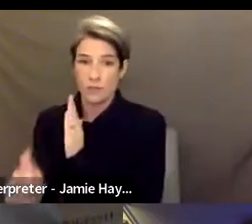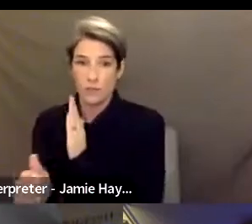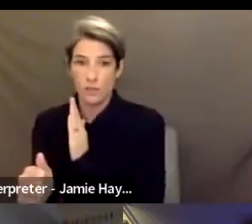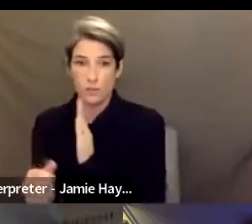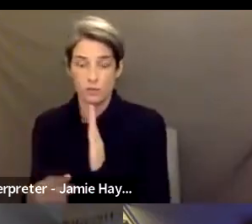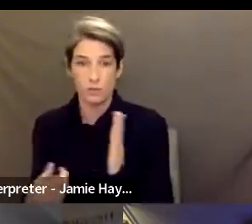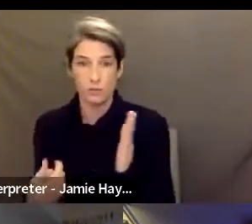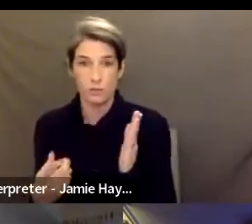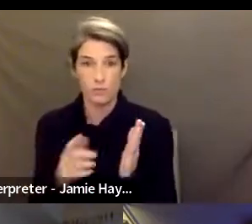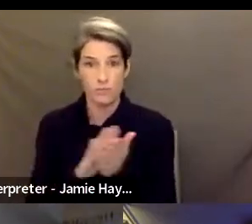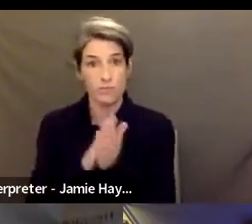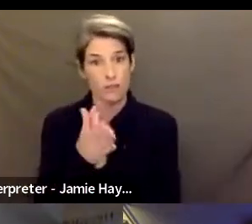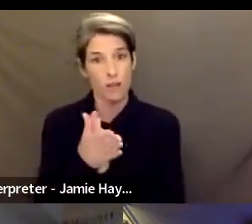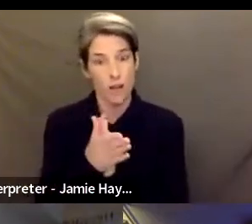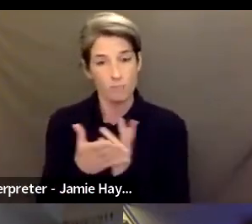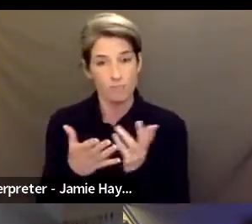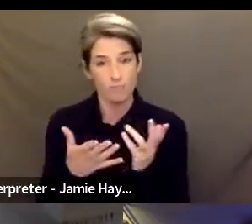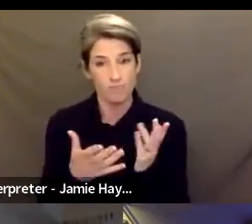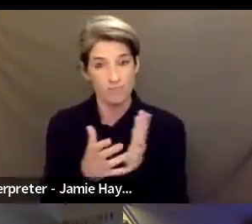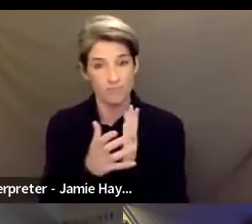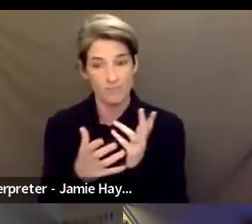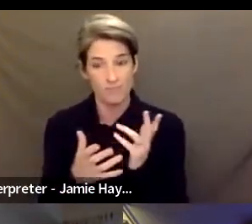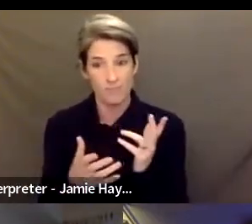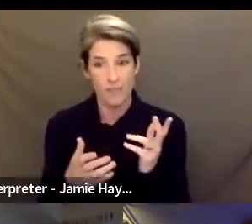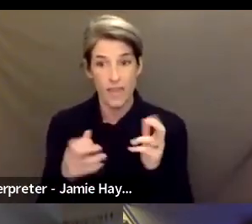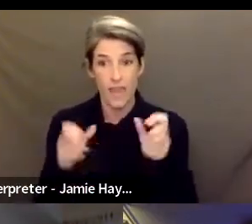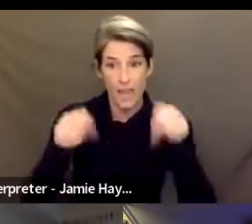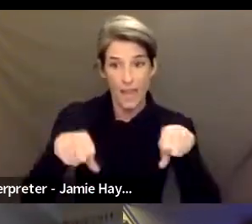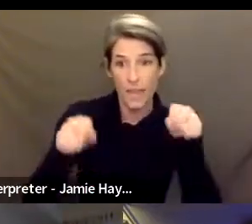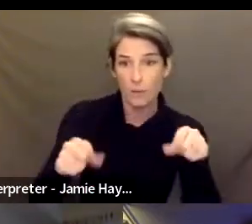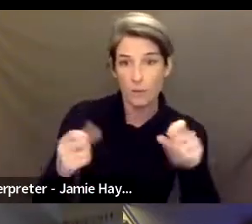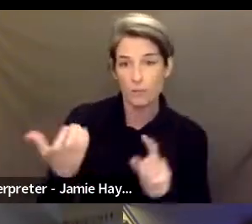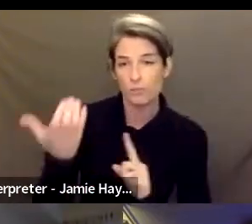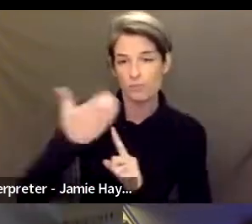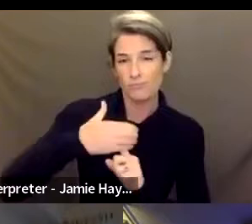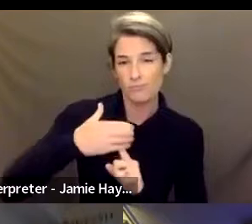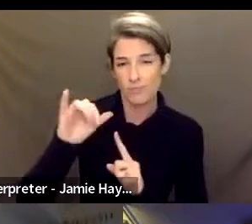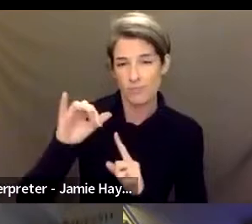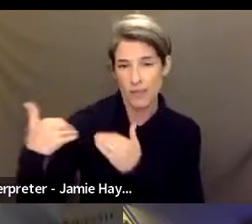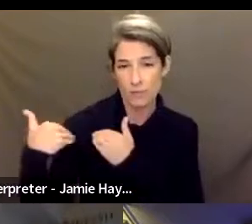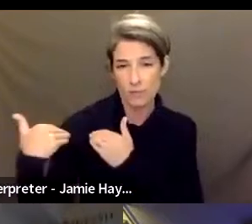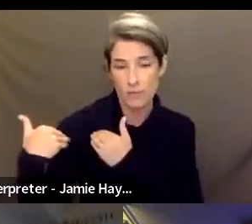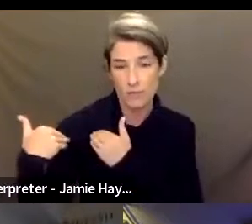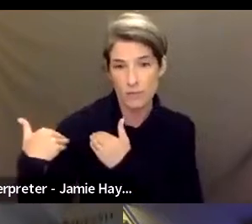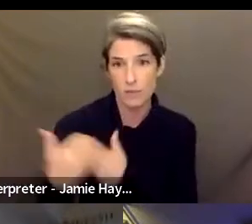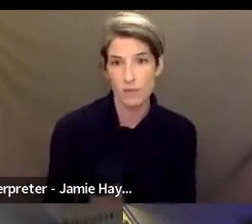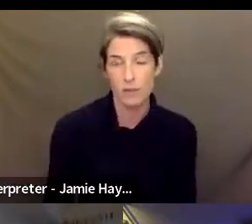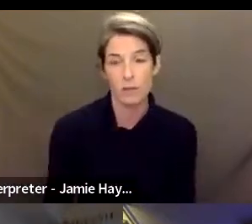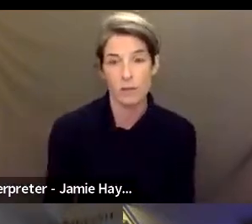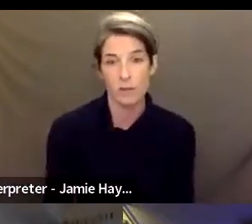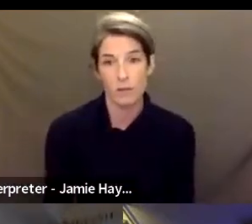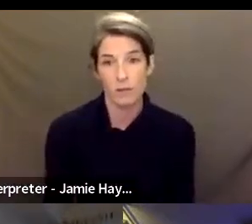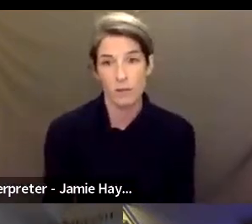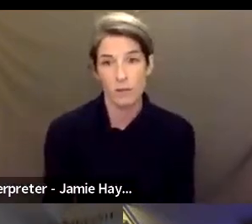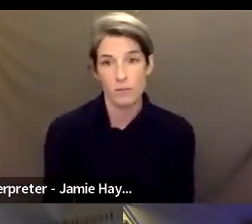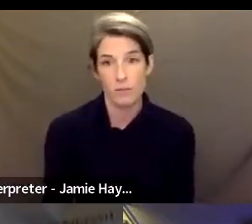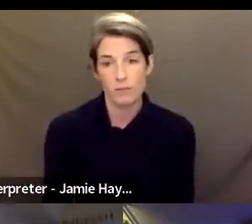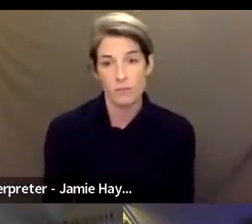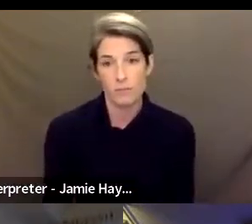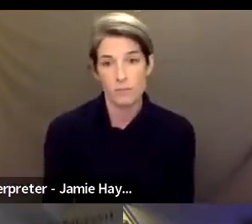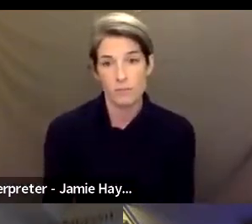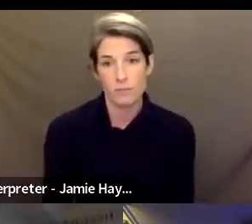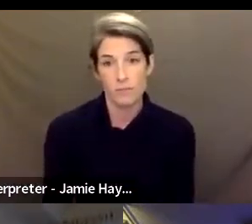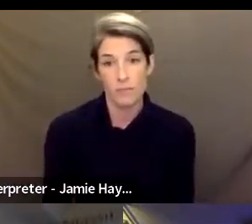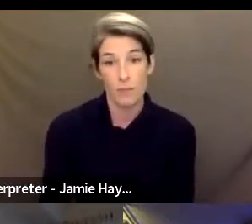that more than likely there are several people that probably already exist within the